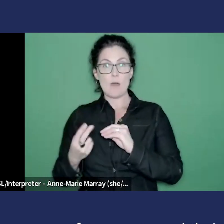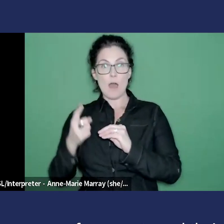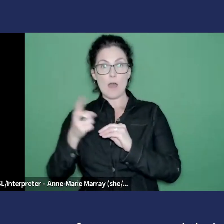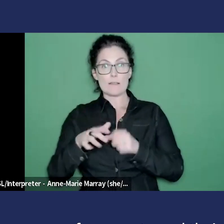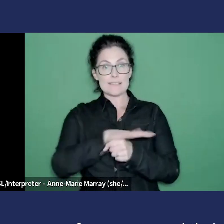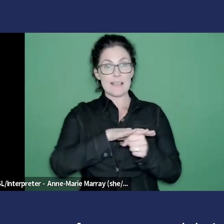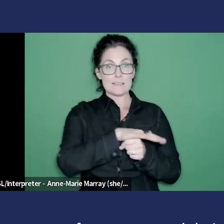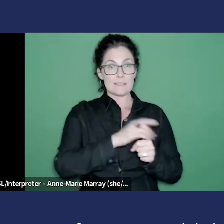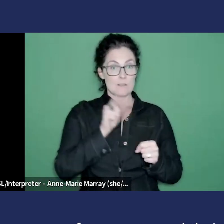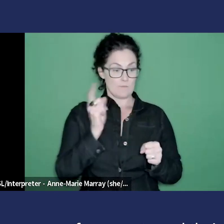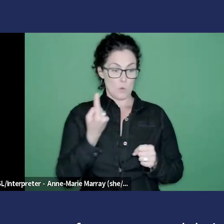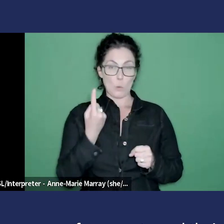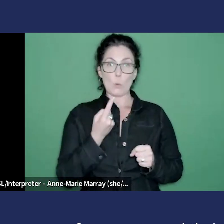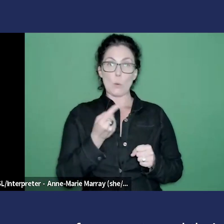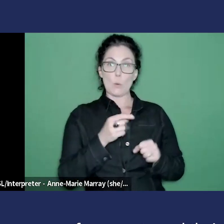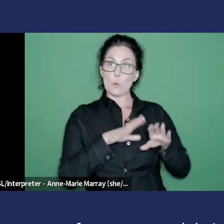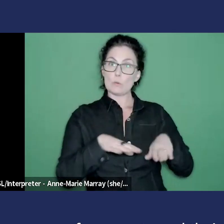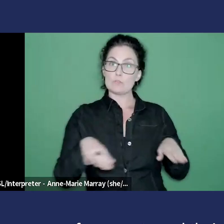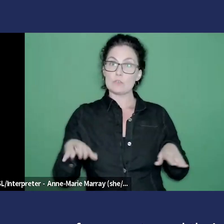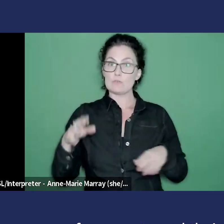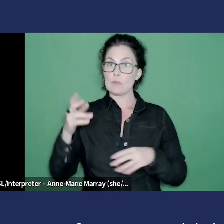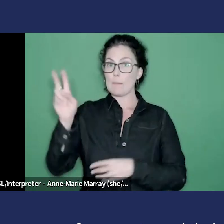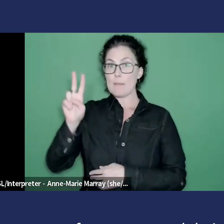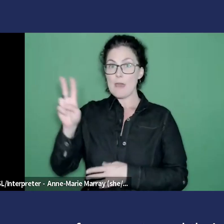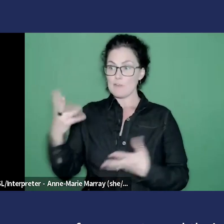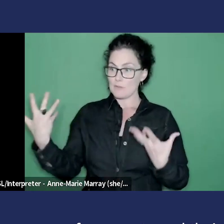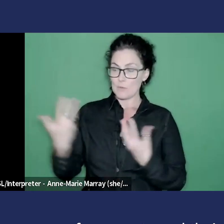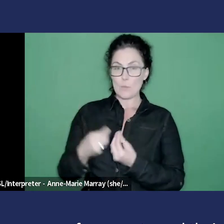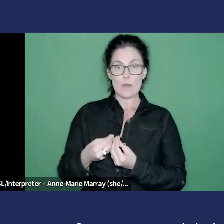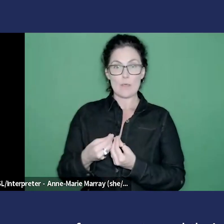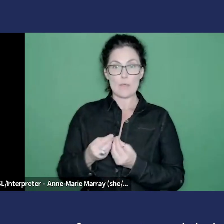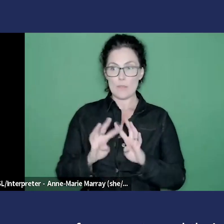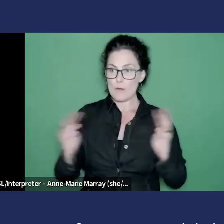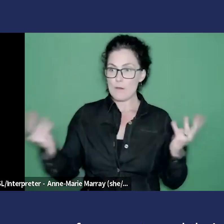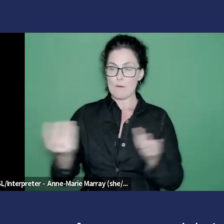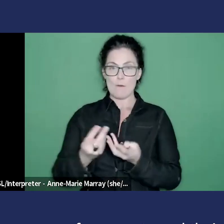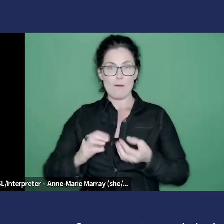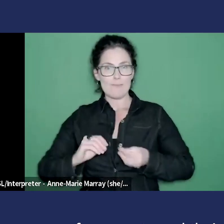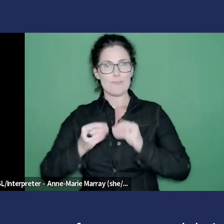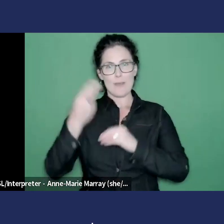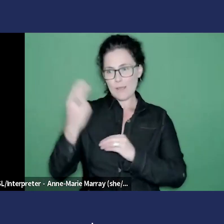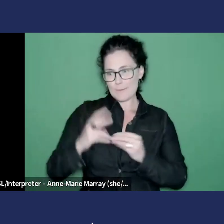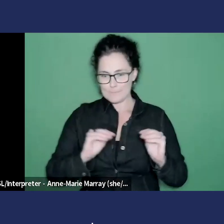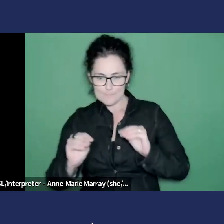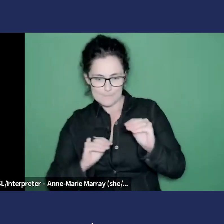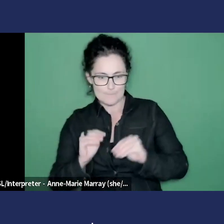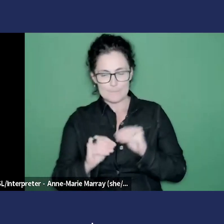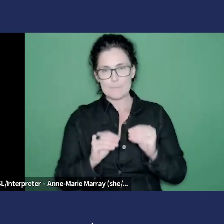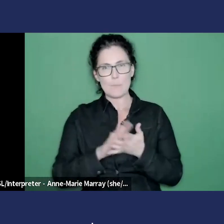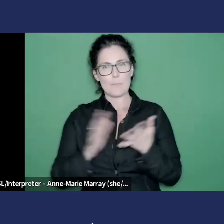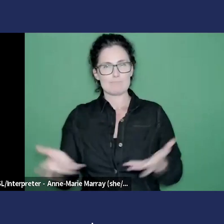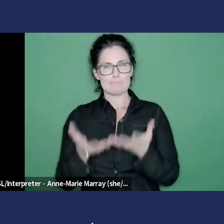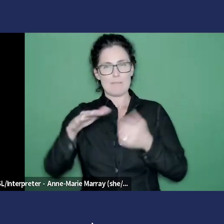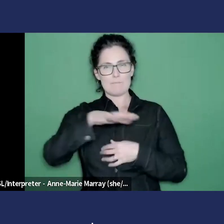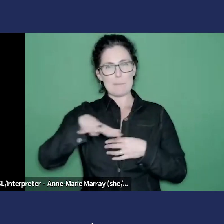for parents and their children to do together, to really help with that family connection, and encourage